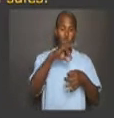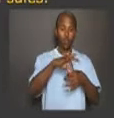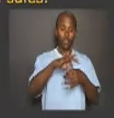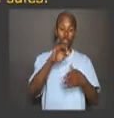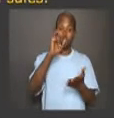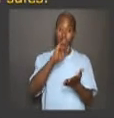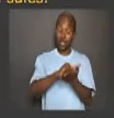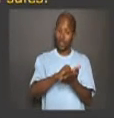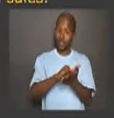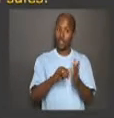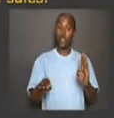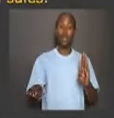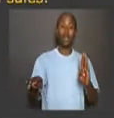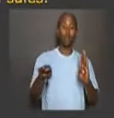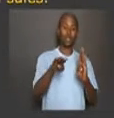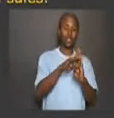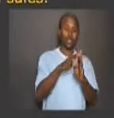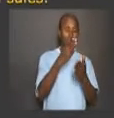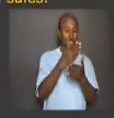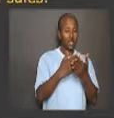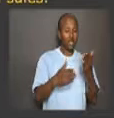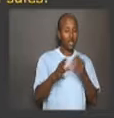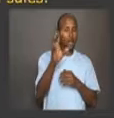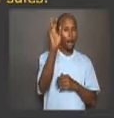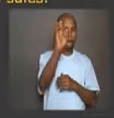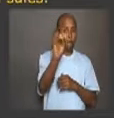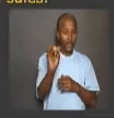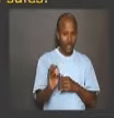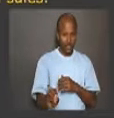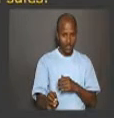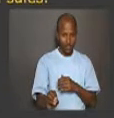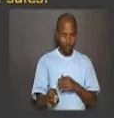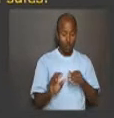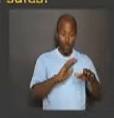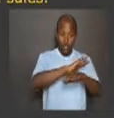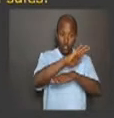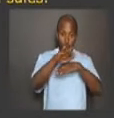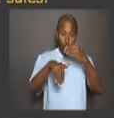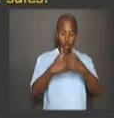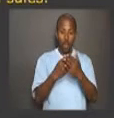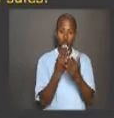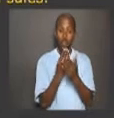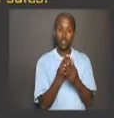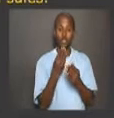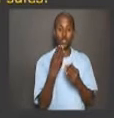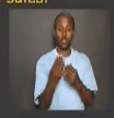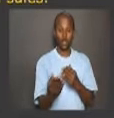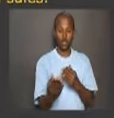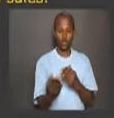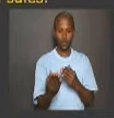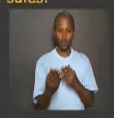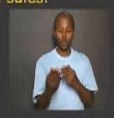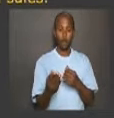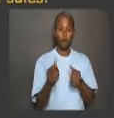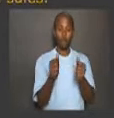that represents a certain percentage of the total sales made by